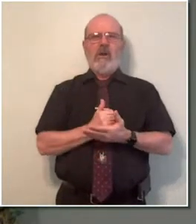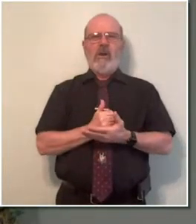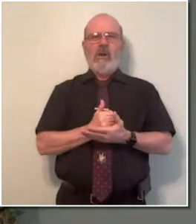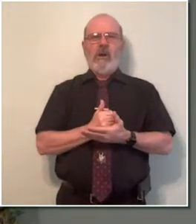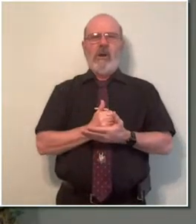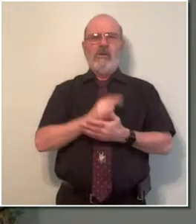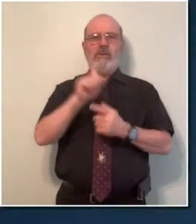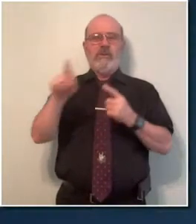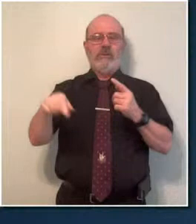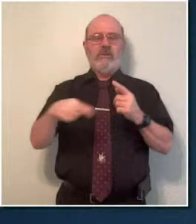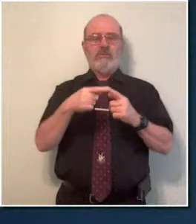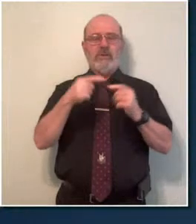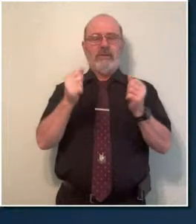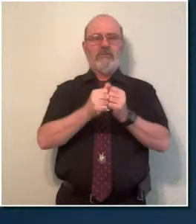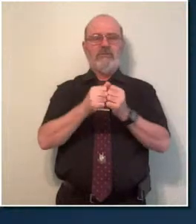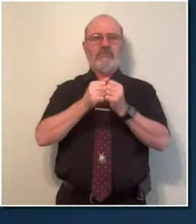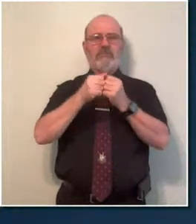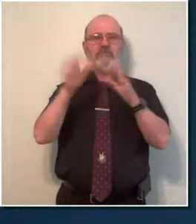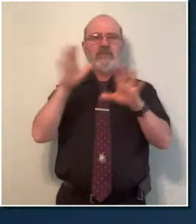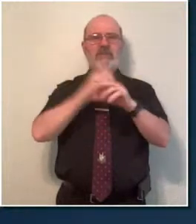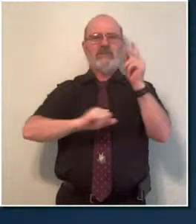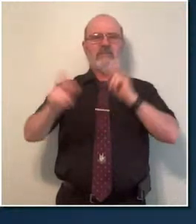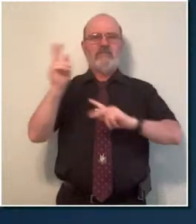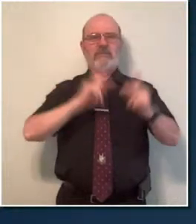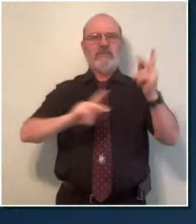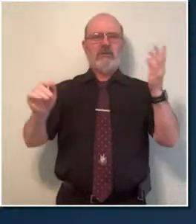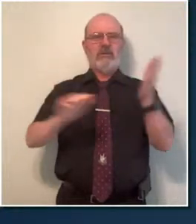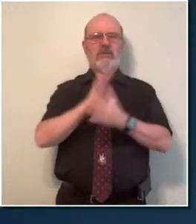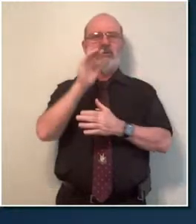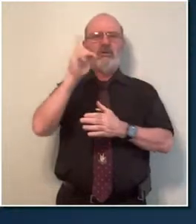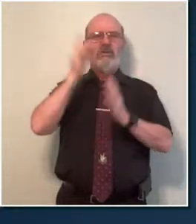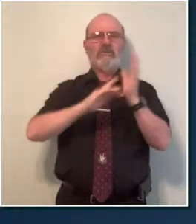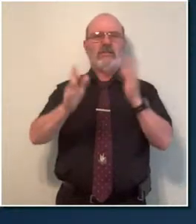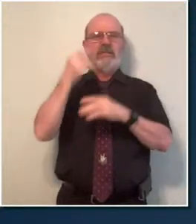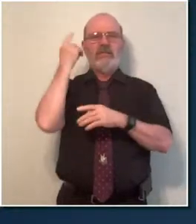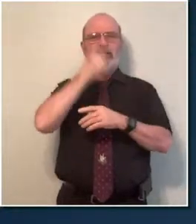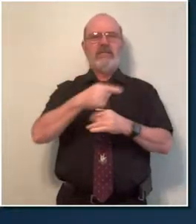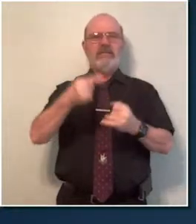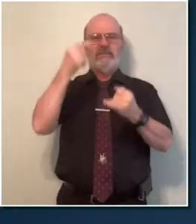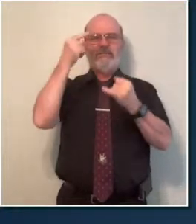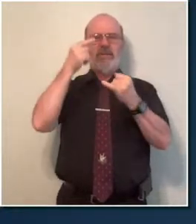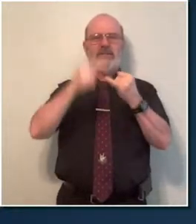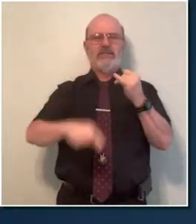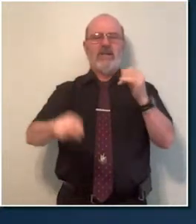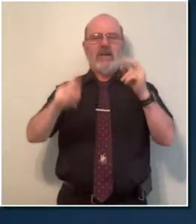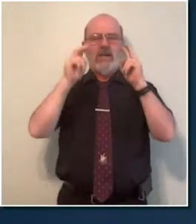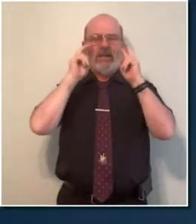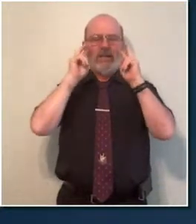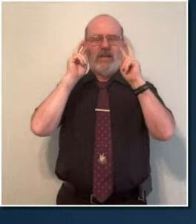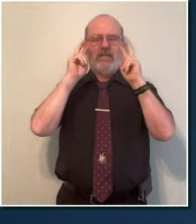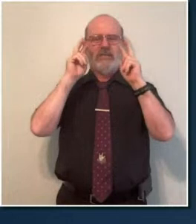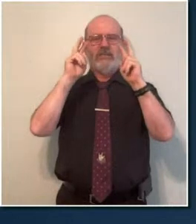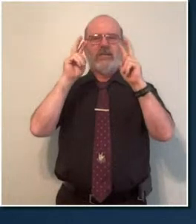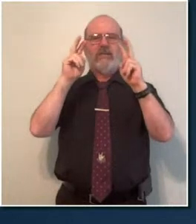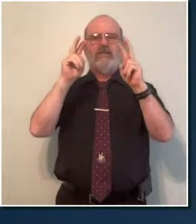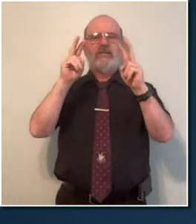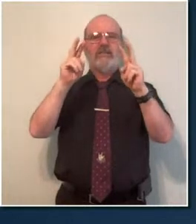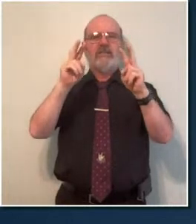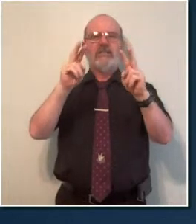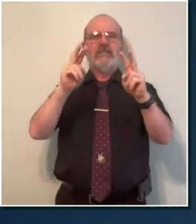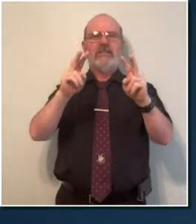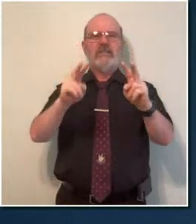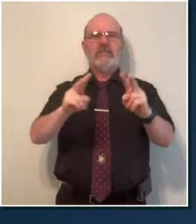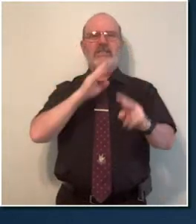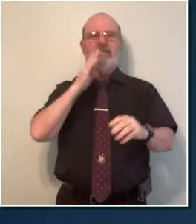When with the ransomed in glory his face I at last shall see,